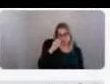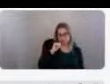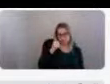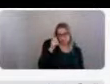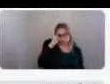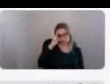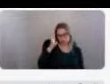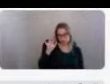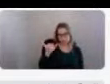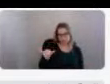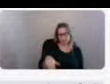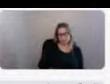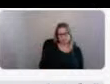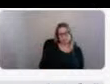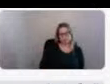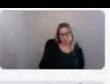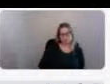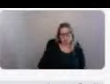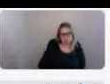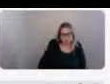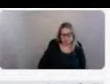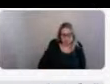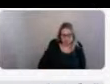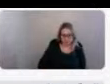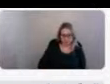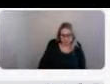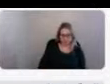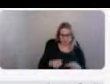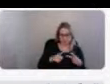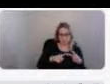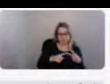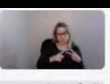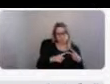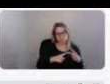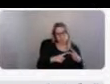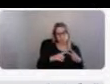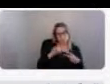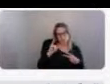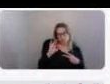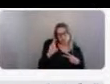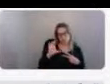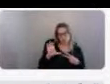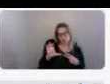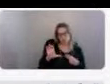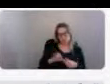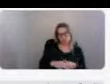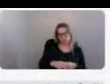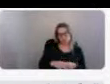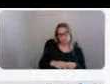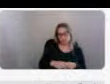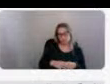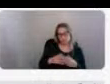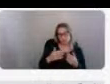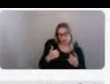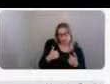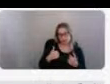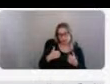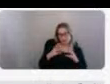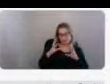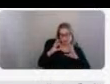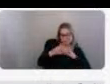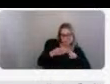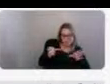create them on point two the irc held around the public